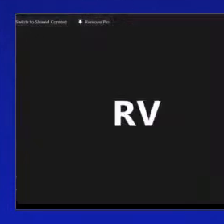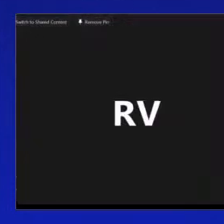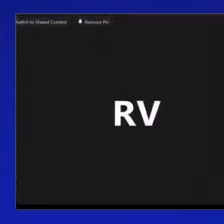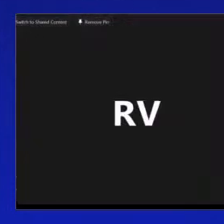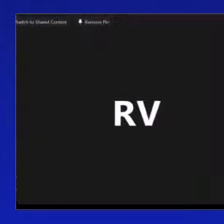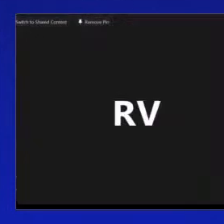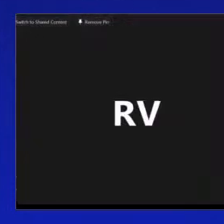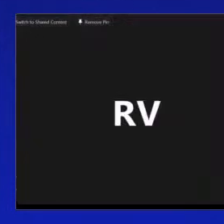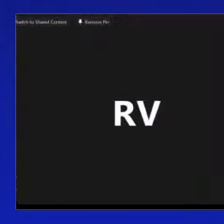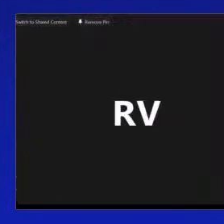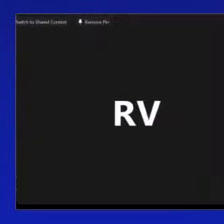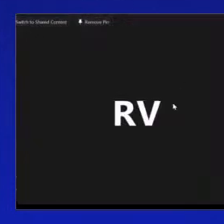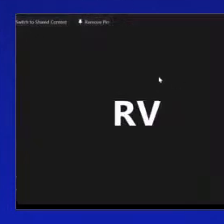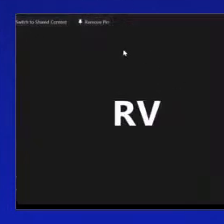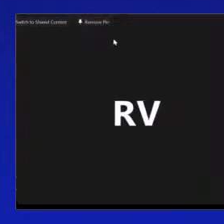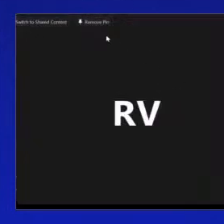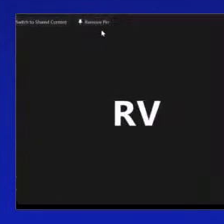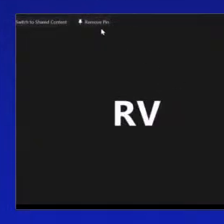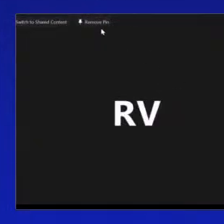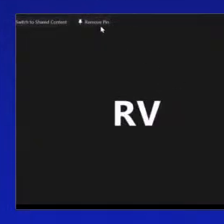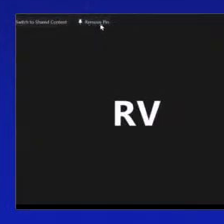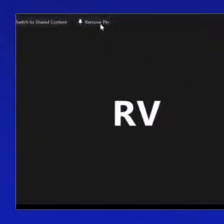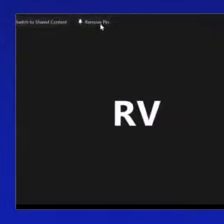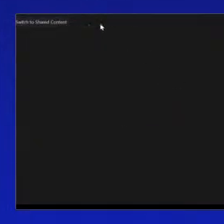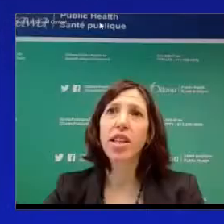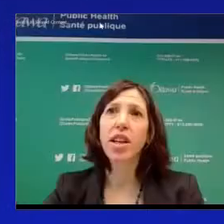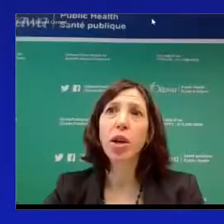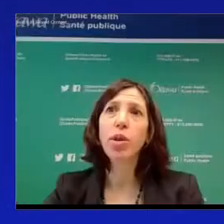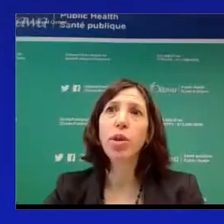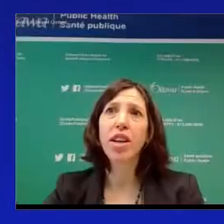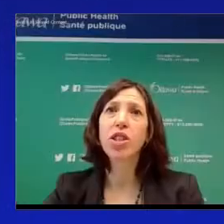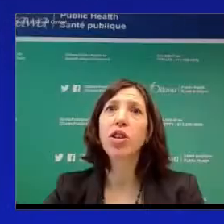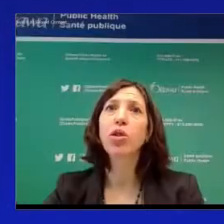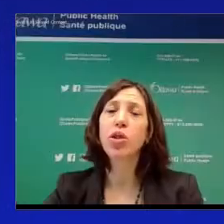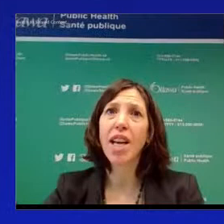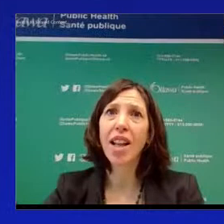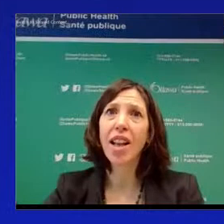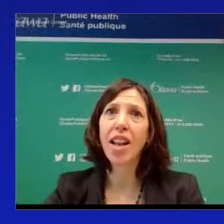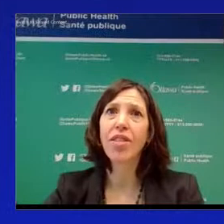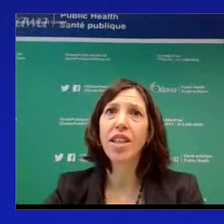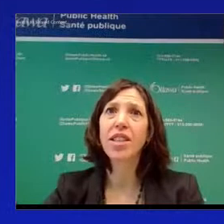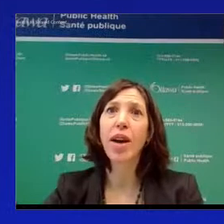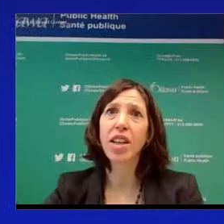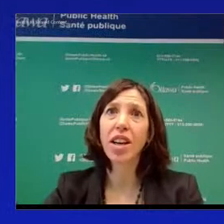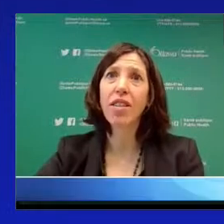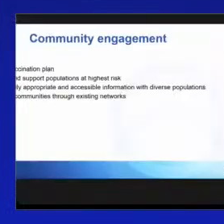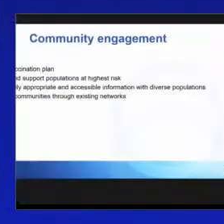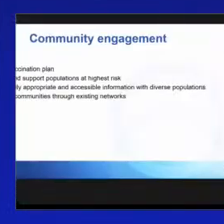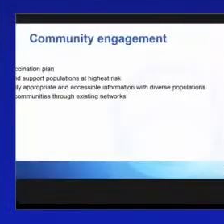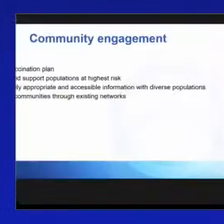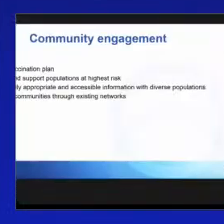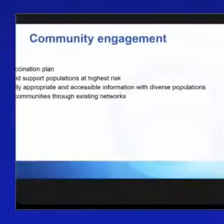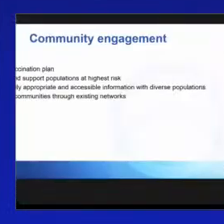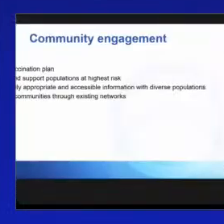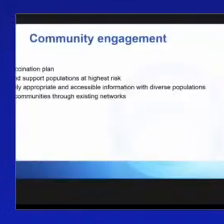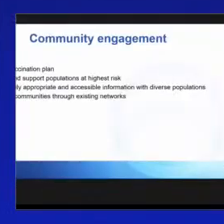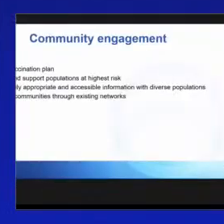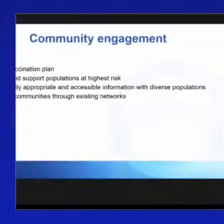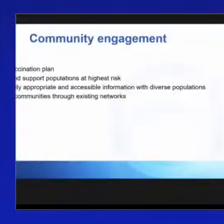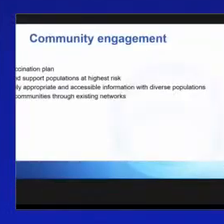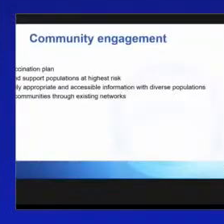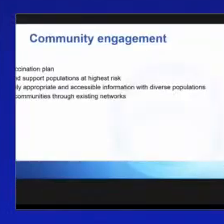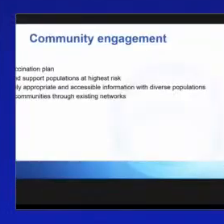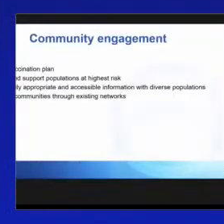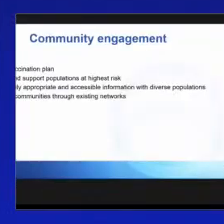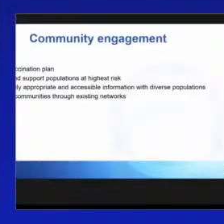Les relations entre la santé publique et les partenaires communautaires sont cruciales afin de bâtir la confiance dans la population